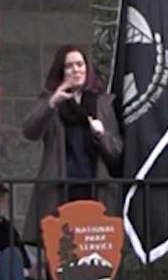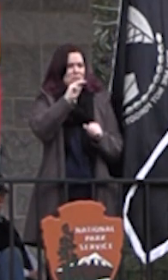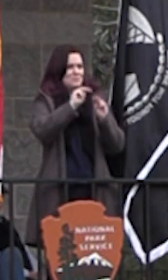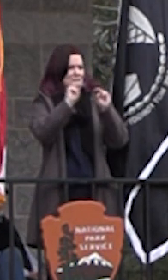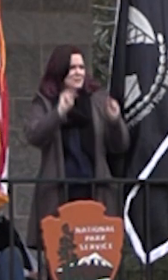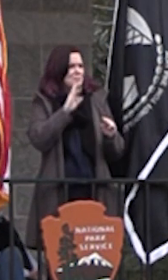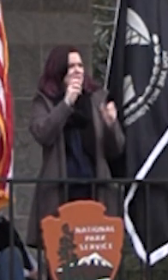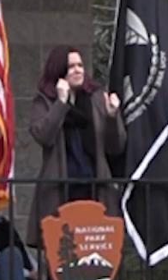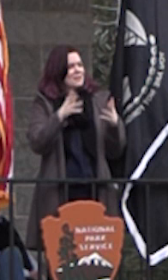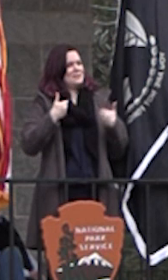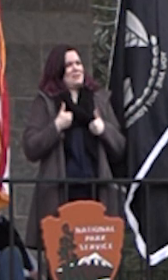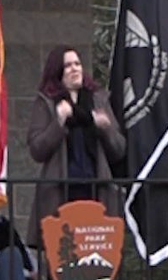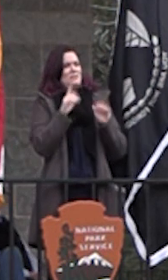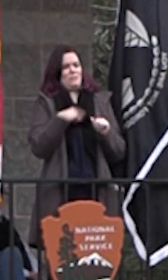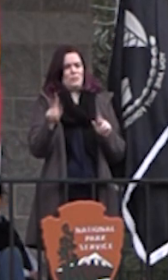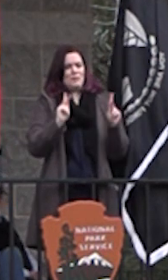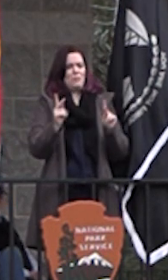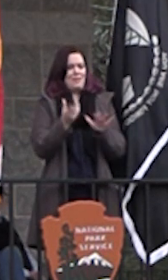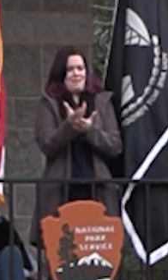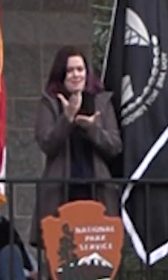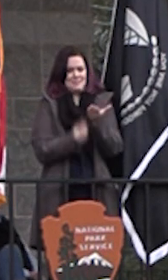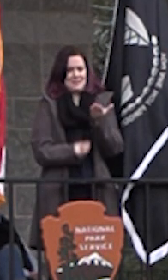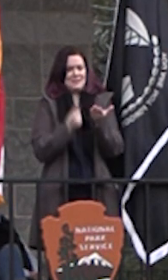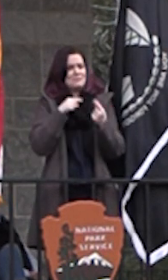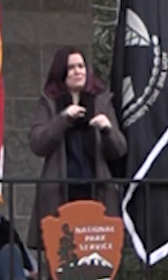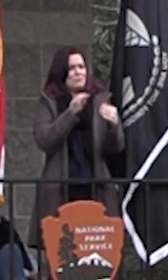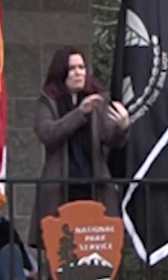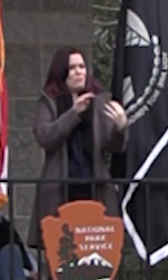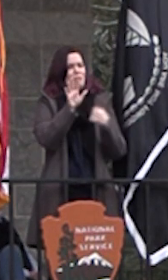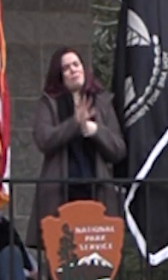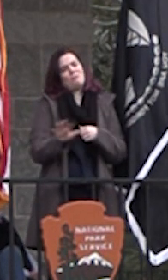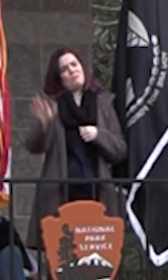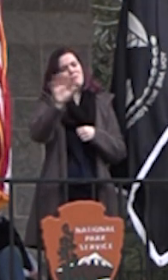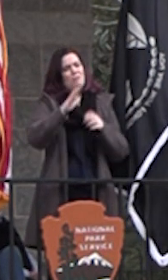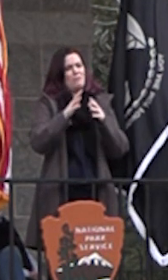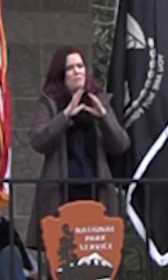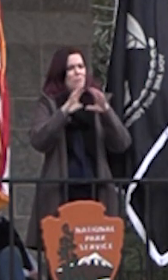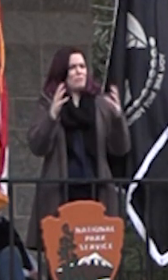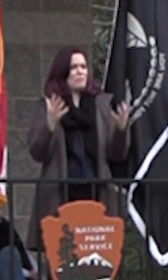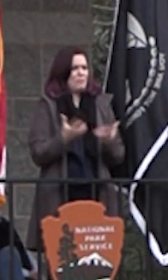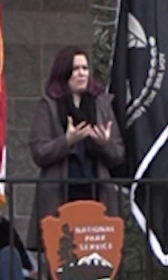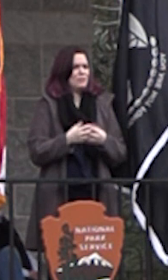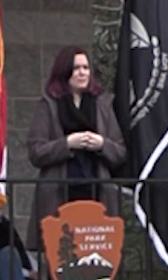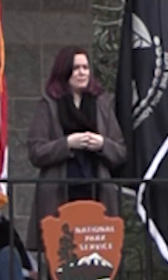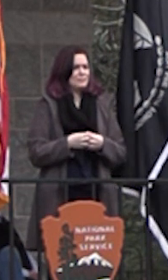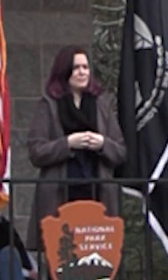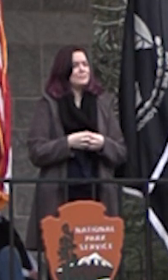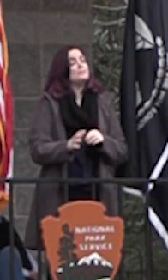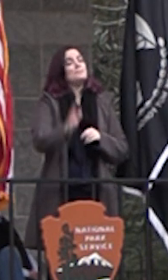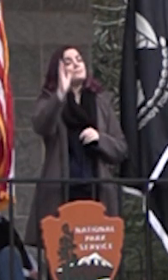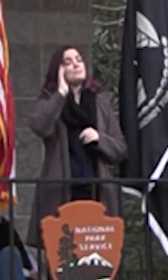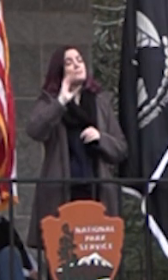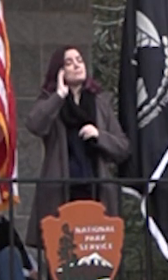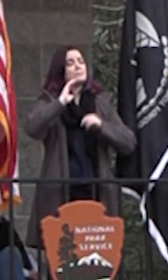many sacrifices of the missing in action from our armed services around the world. Looking back to the American Revolution, as many